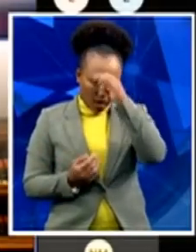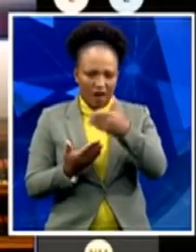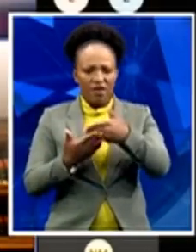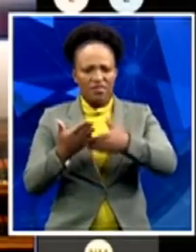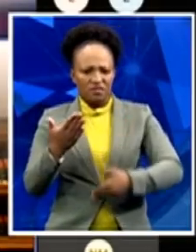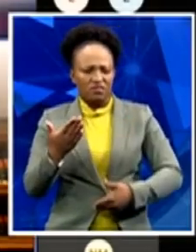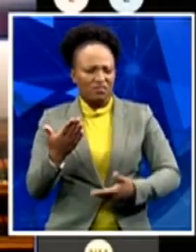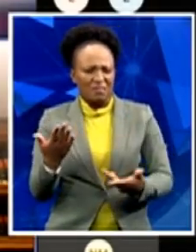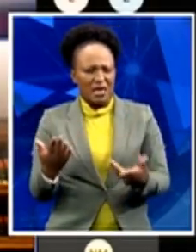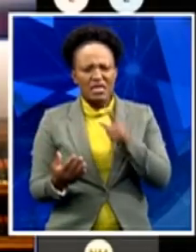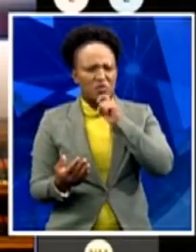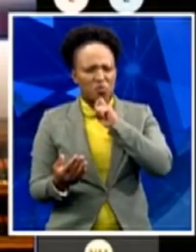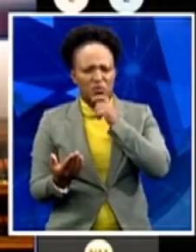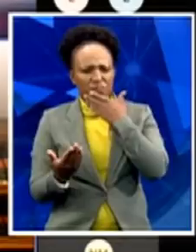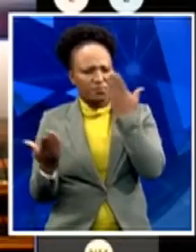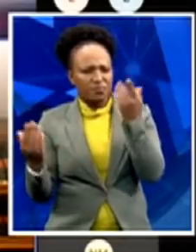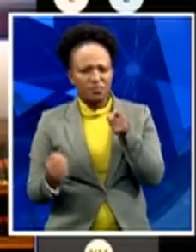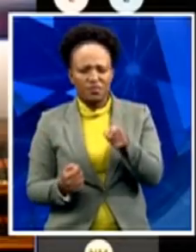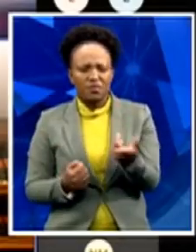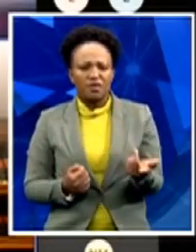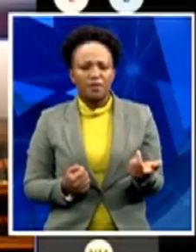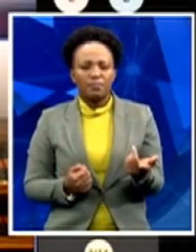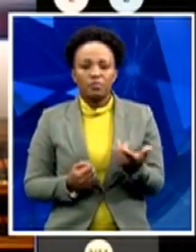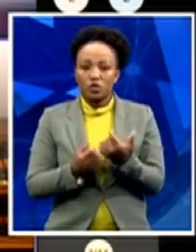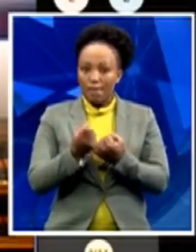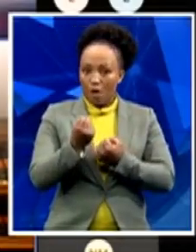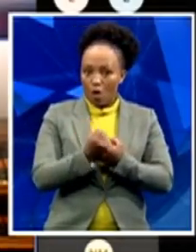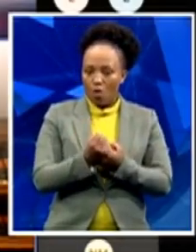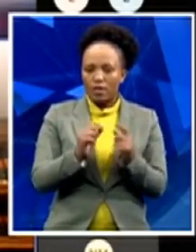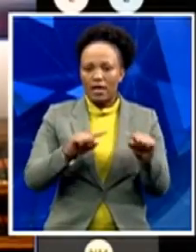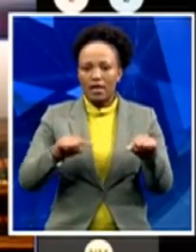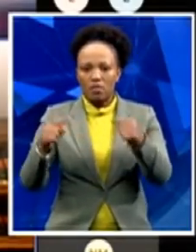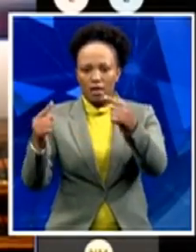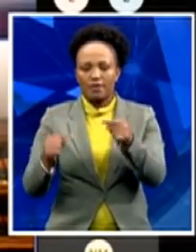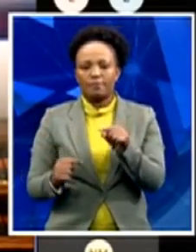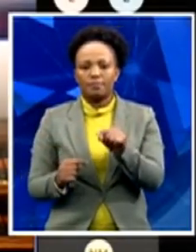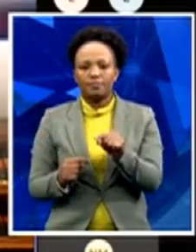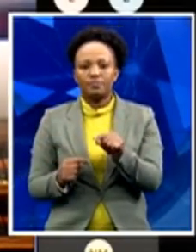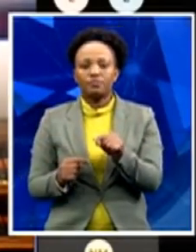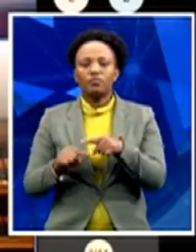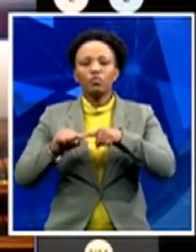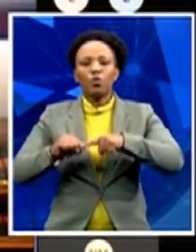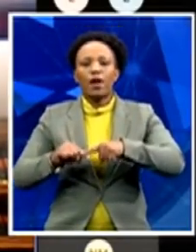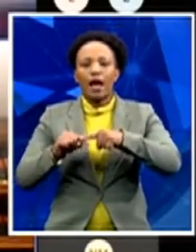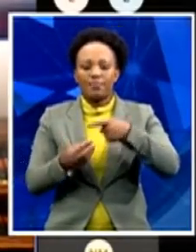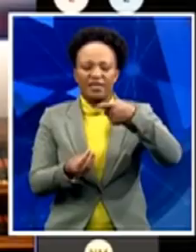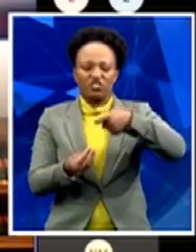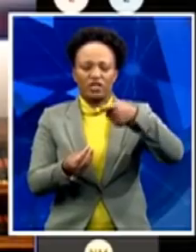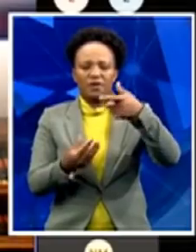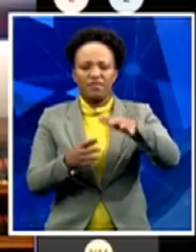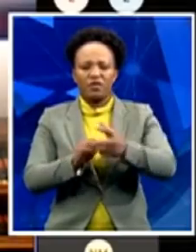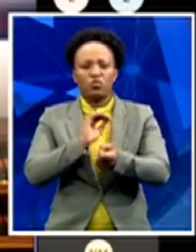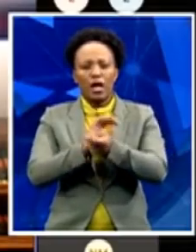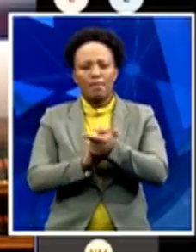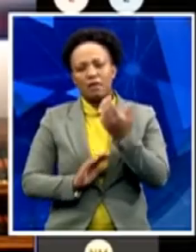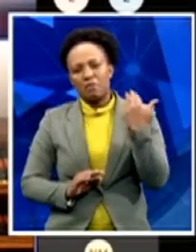support of that argument, he relies on the judgment in the matter of Galp